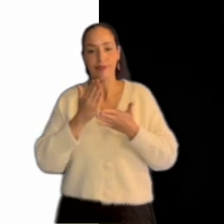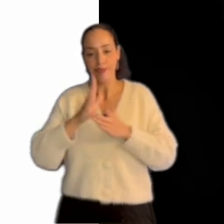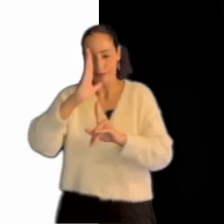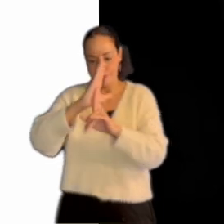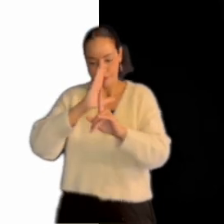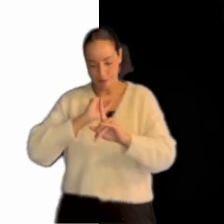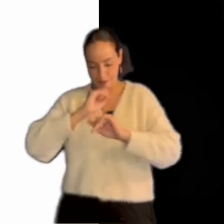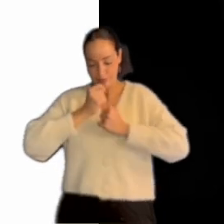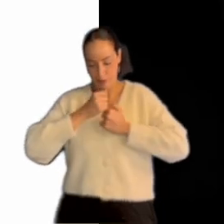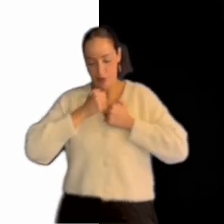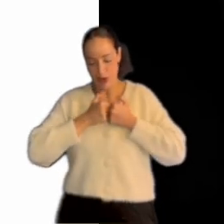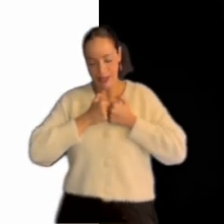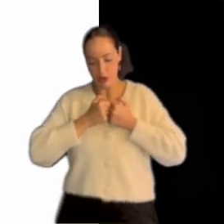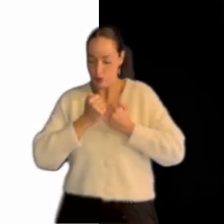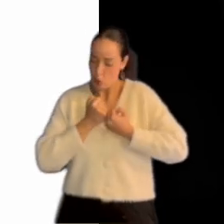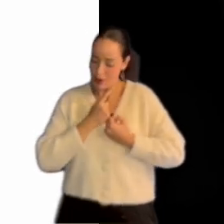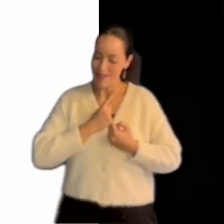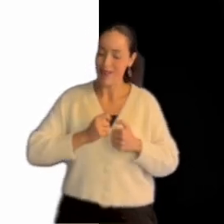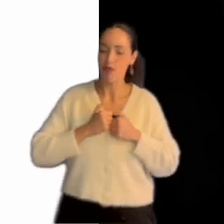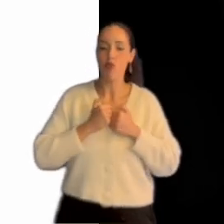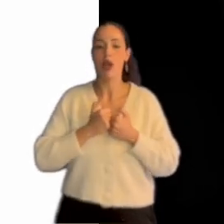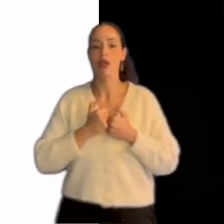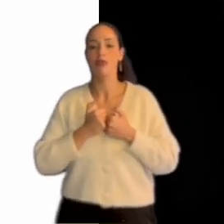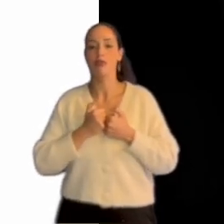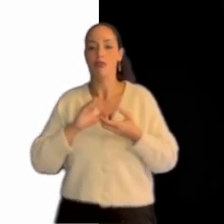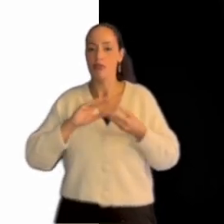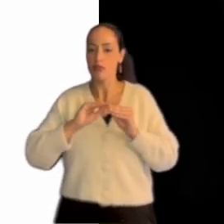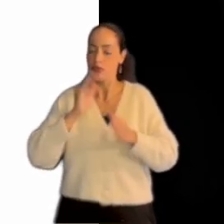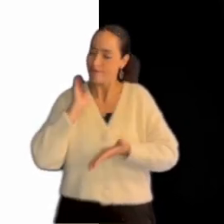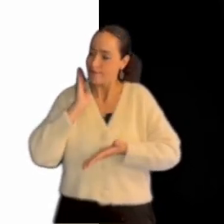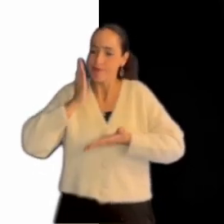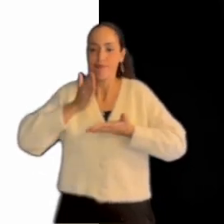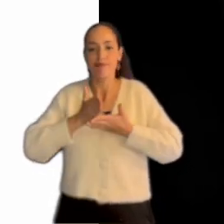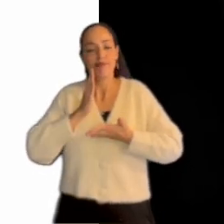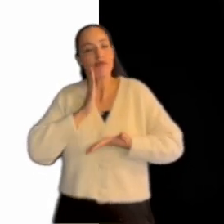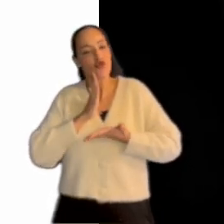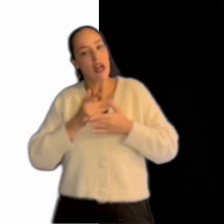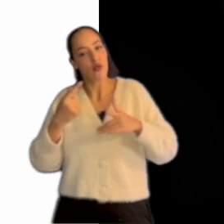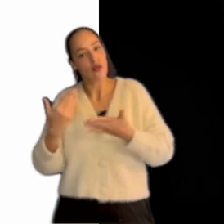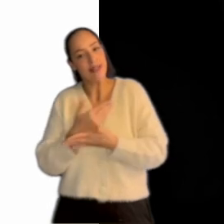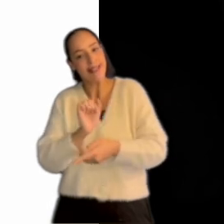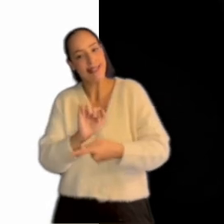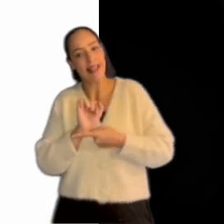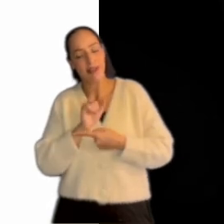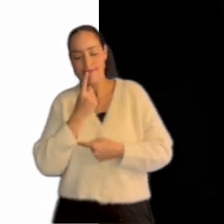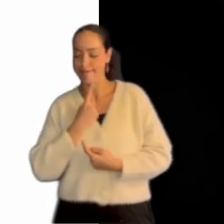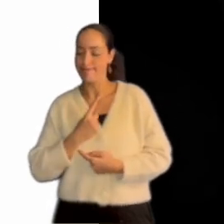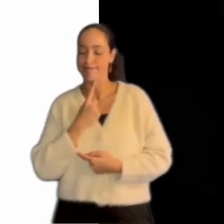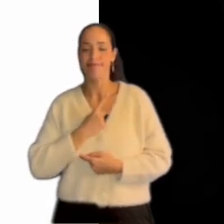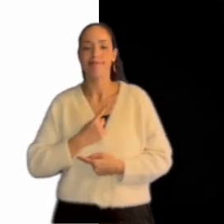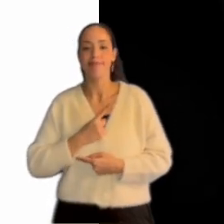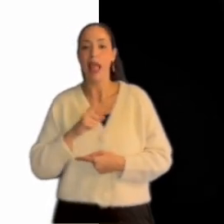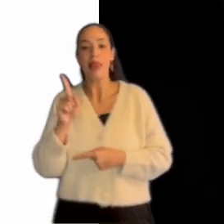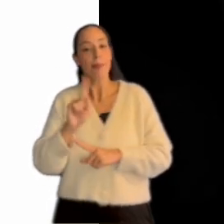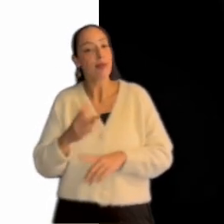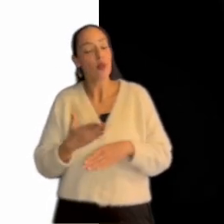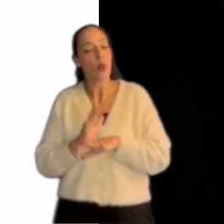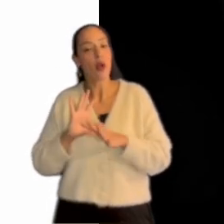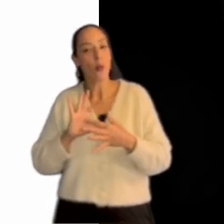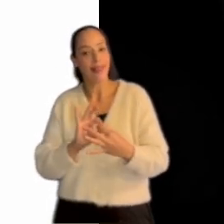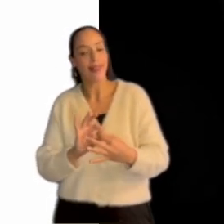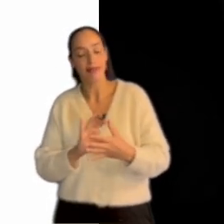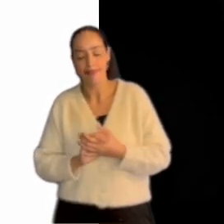and safety for ourselves and those we work alongside. In her work on leadership, Brené Brown notes that boundaries is a slippery